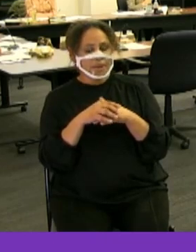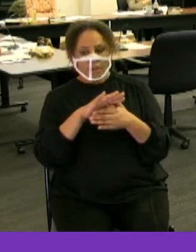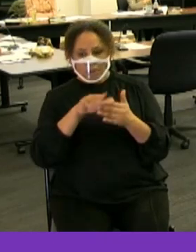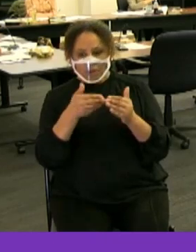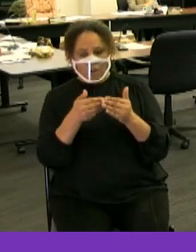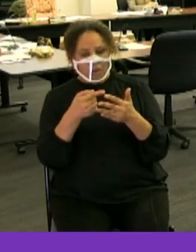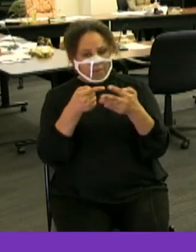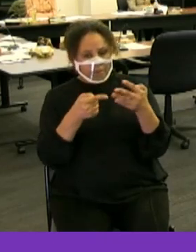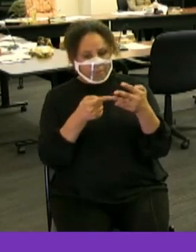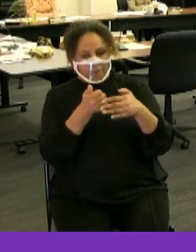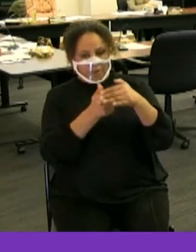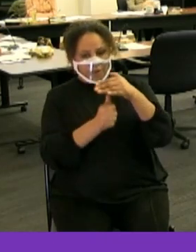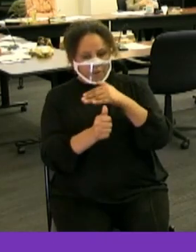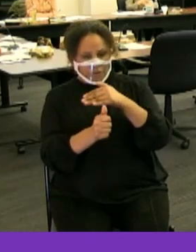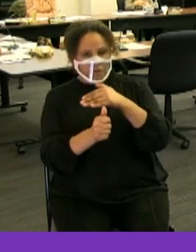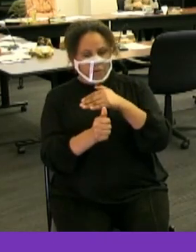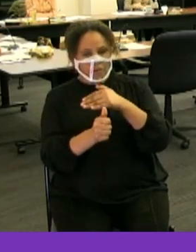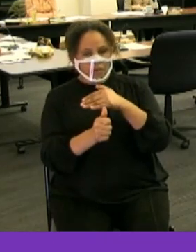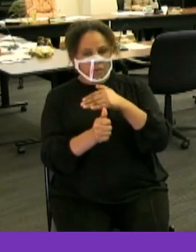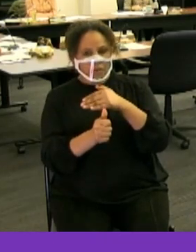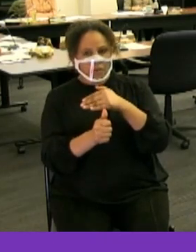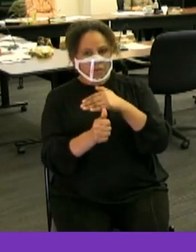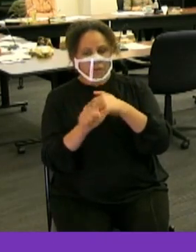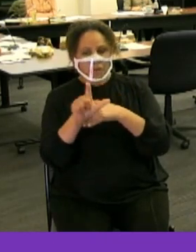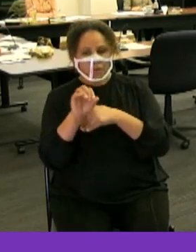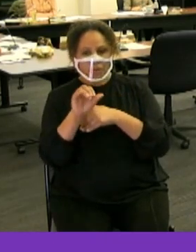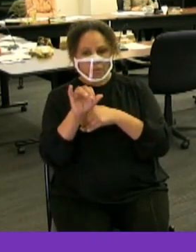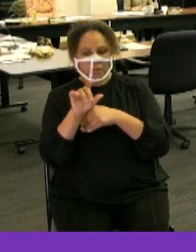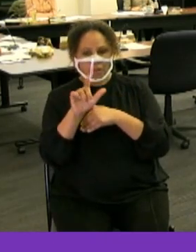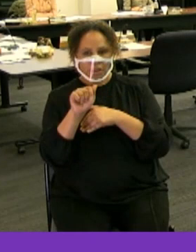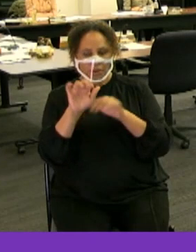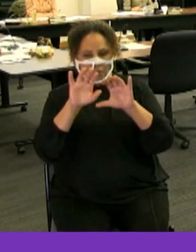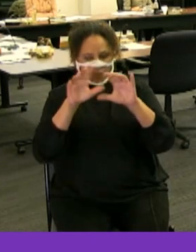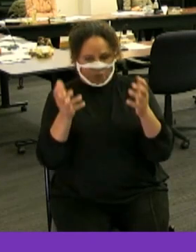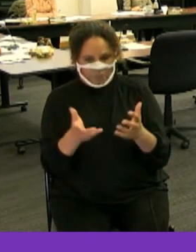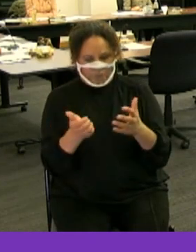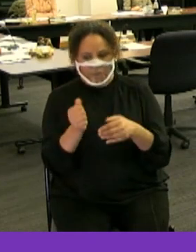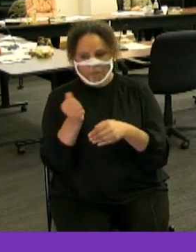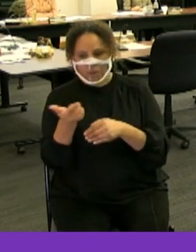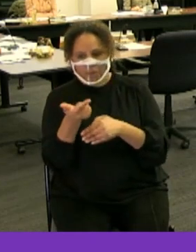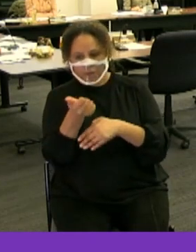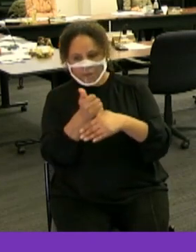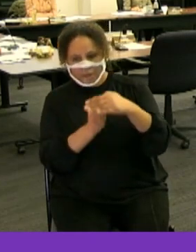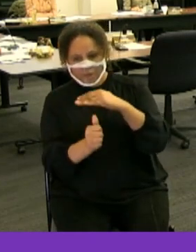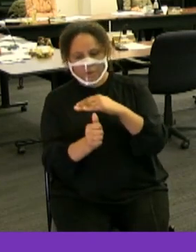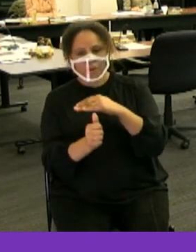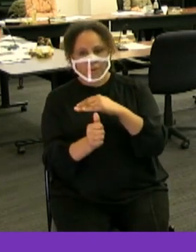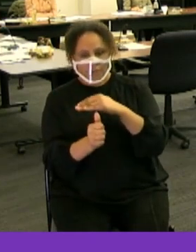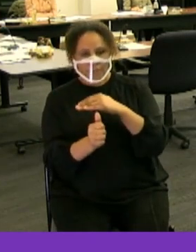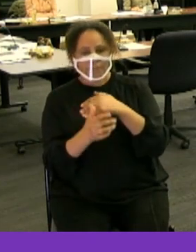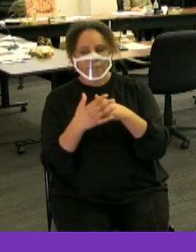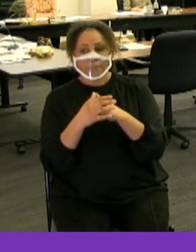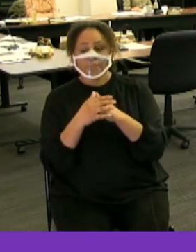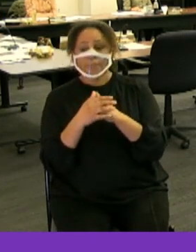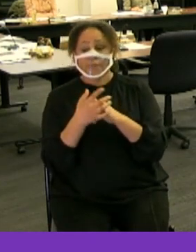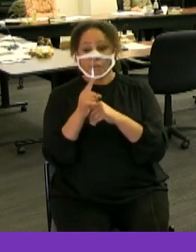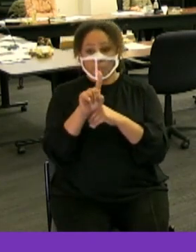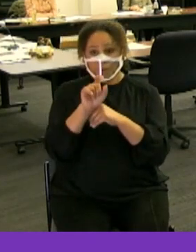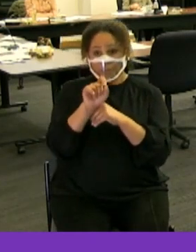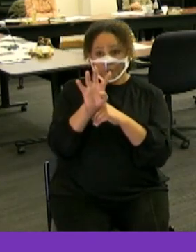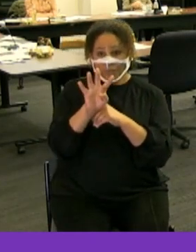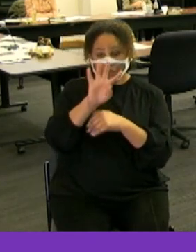All of those fall under WIOA. WIOA is the umbrella, and so those do fall under that 1.4 1.4 million. So the